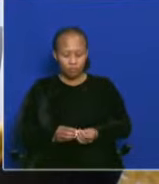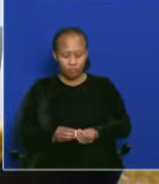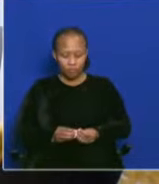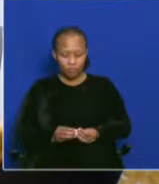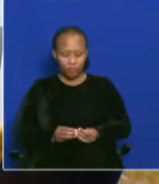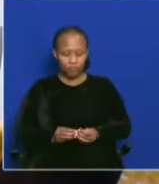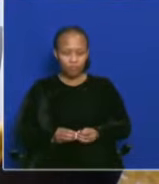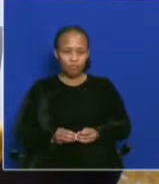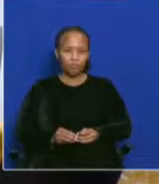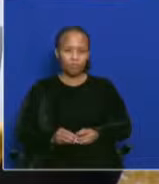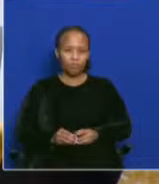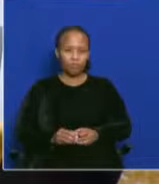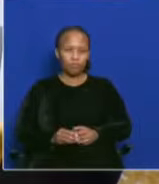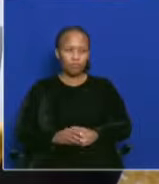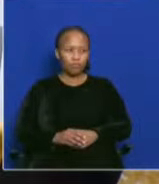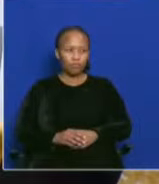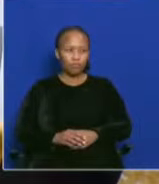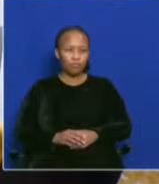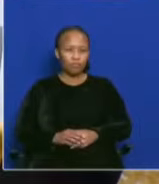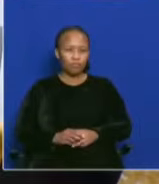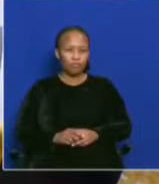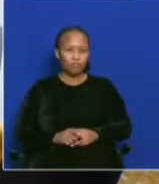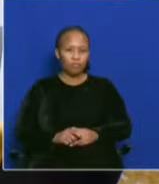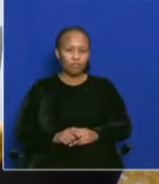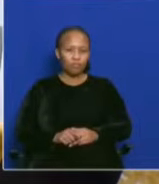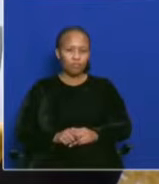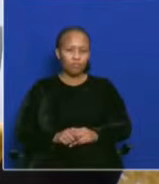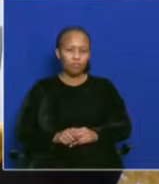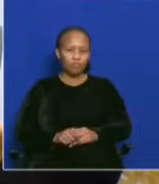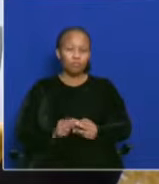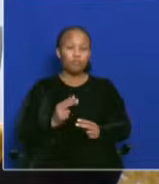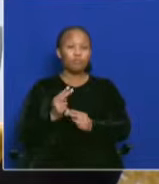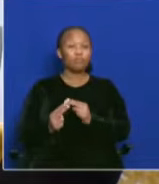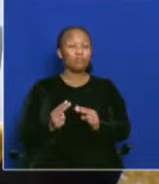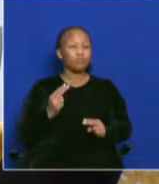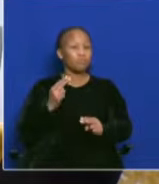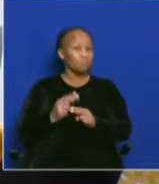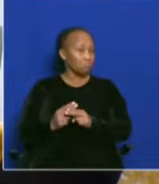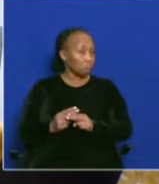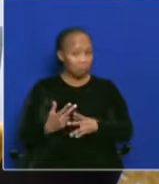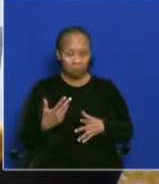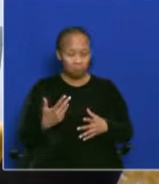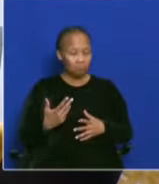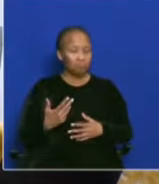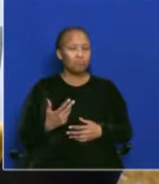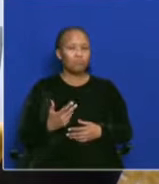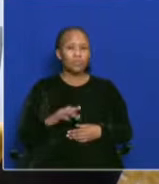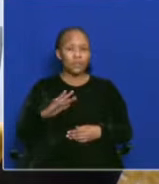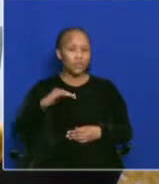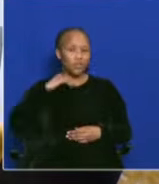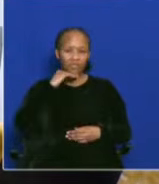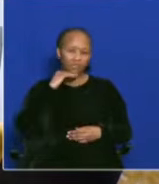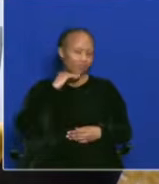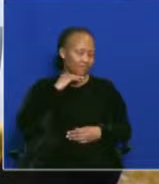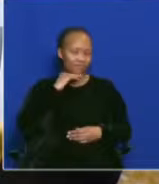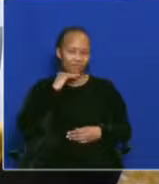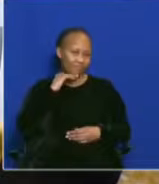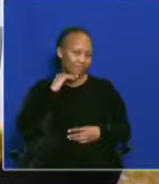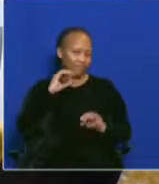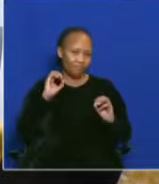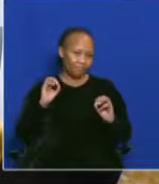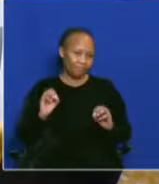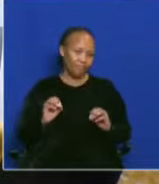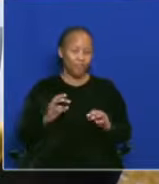And then, again, still not enough. There's another approach